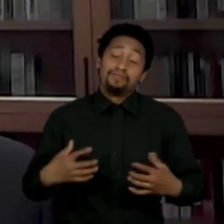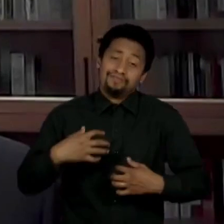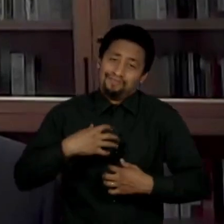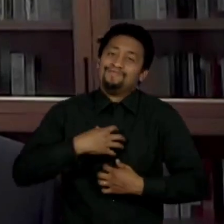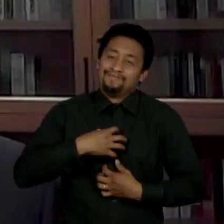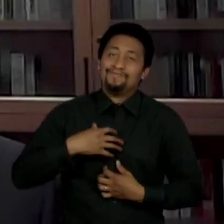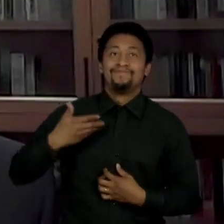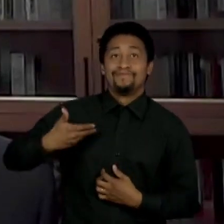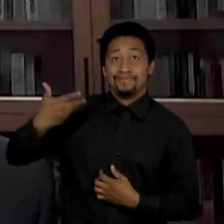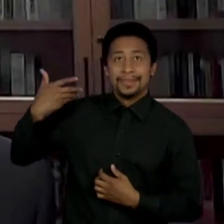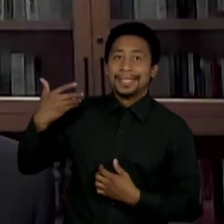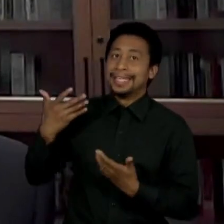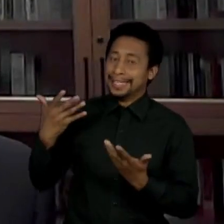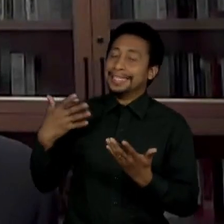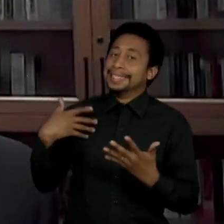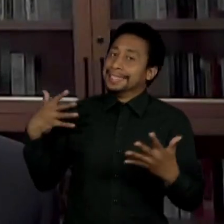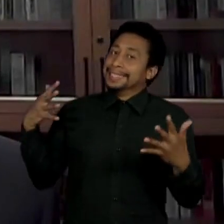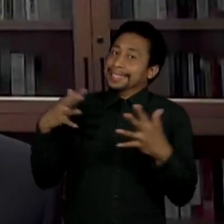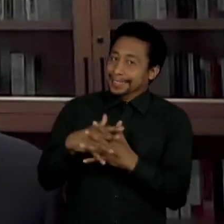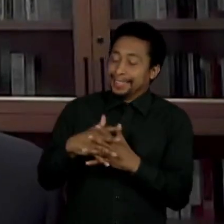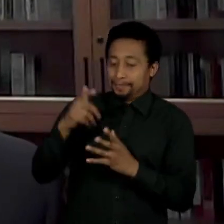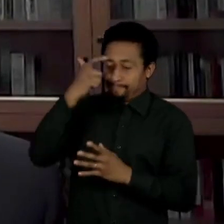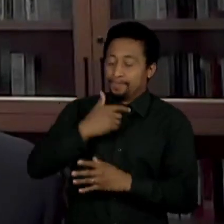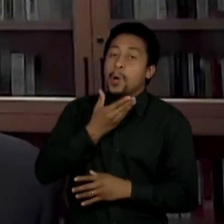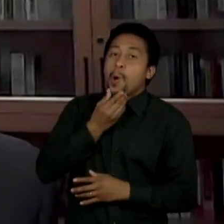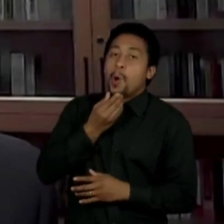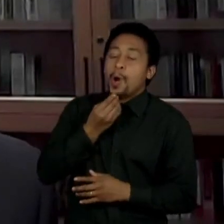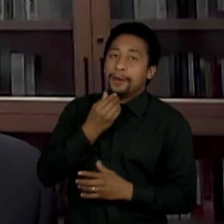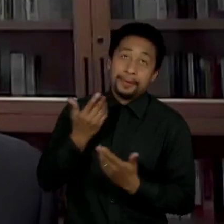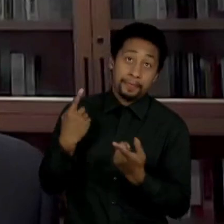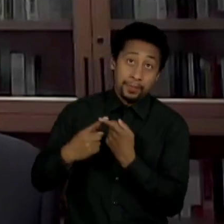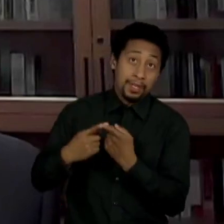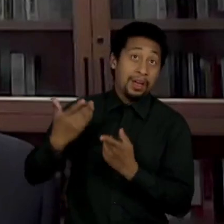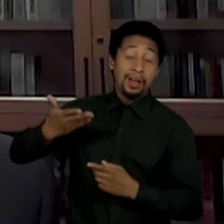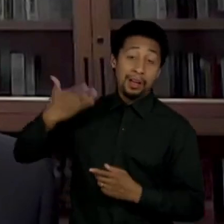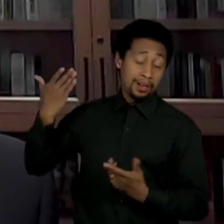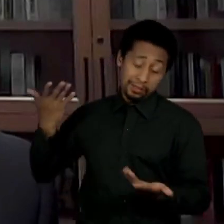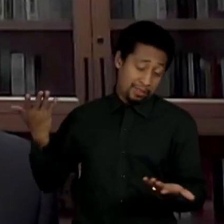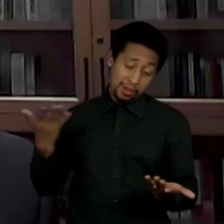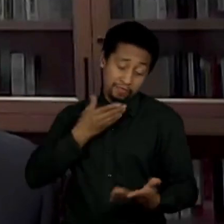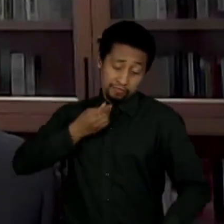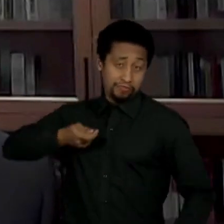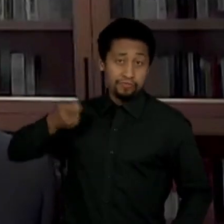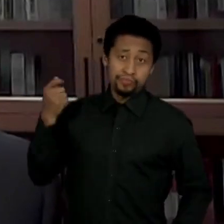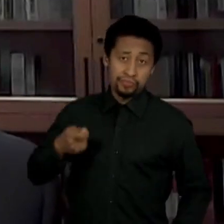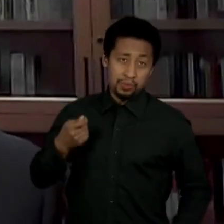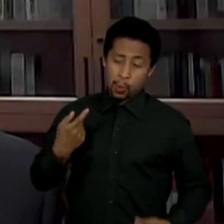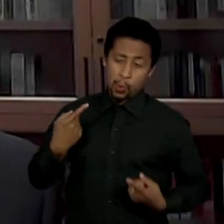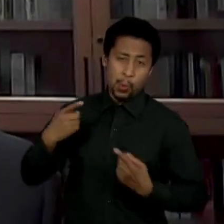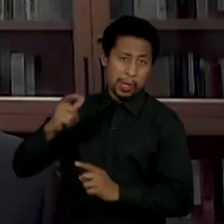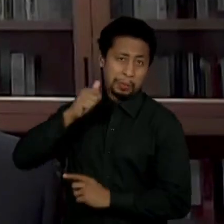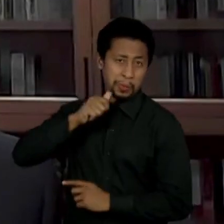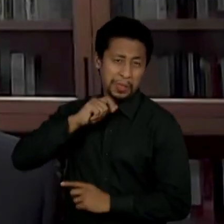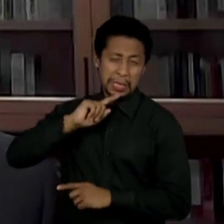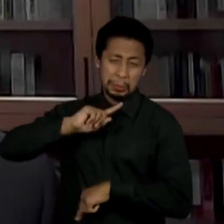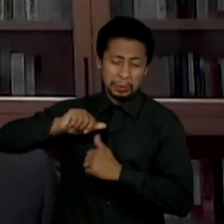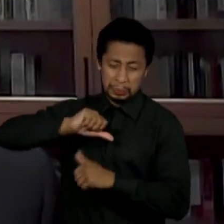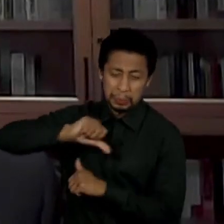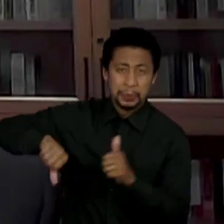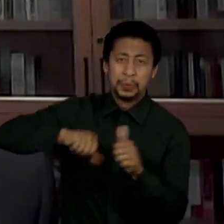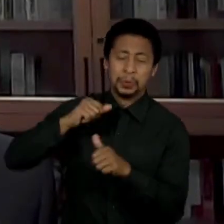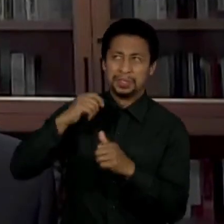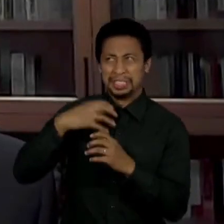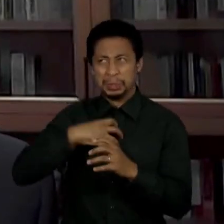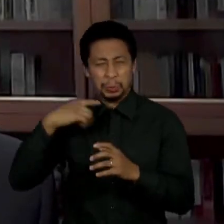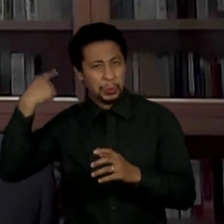of a masculinity crisis. I was an early, strong, kind of crazy